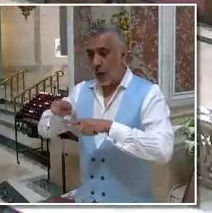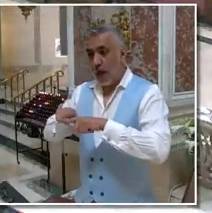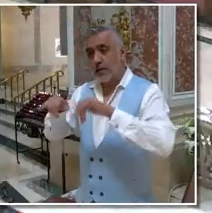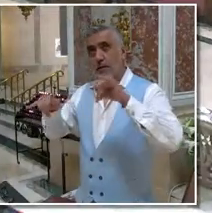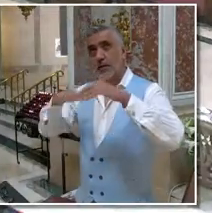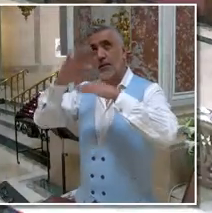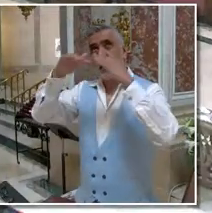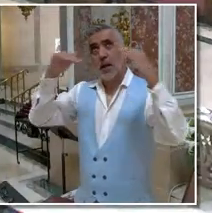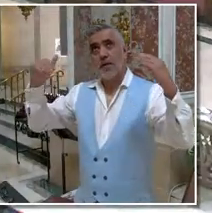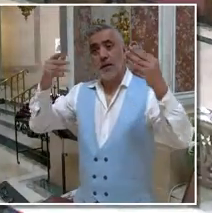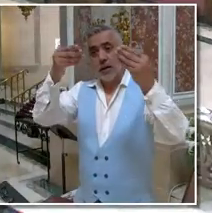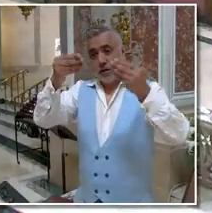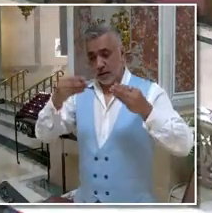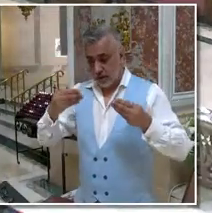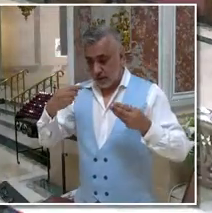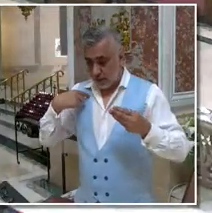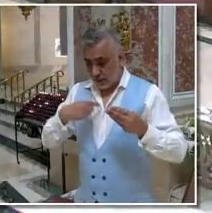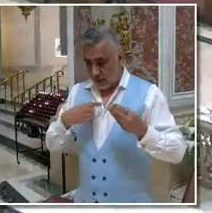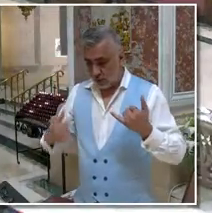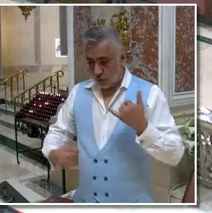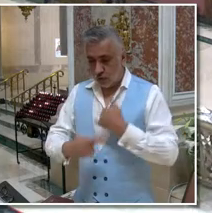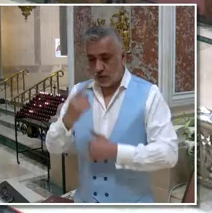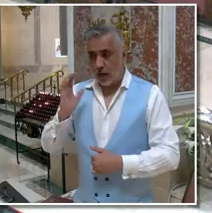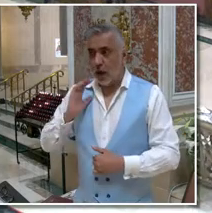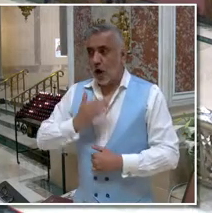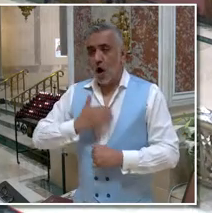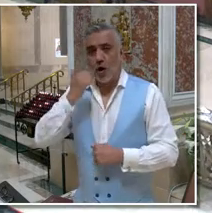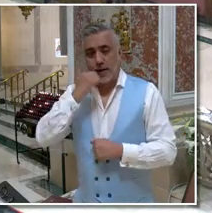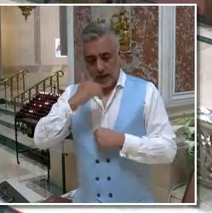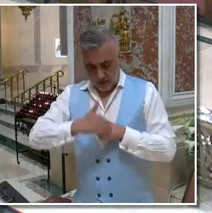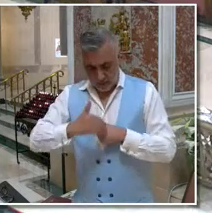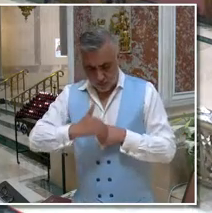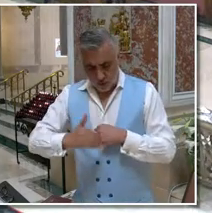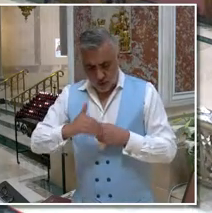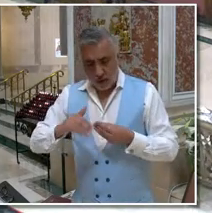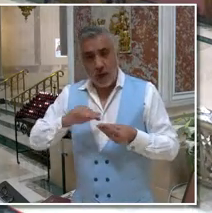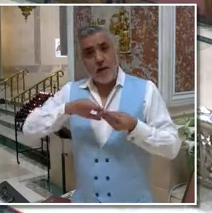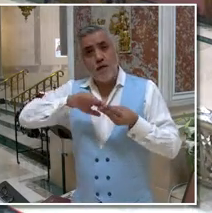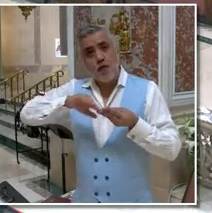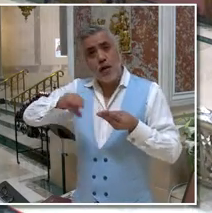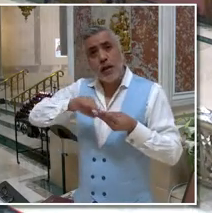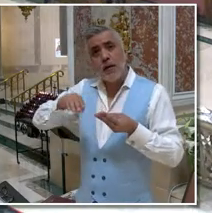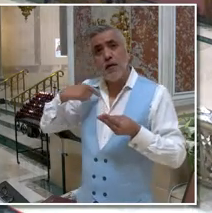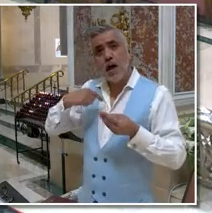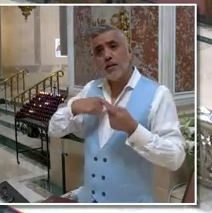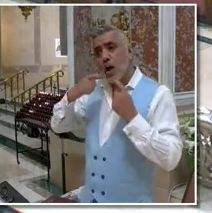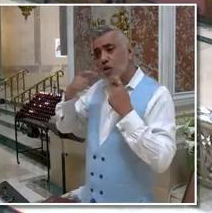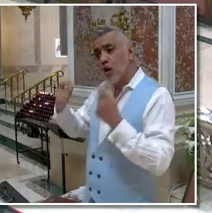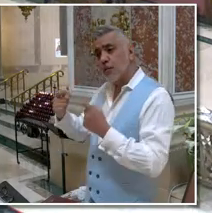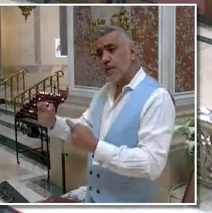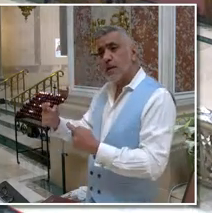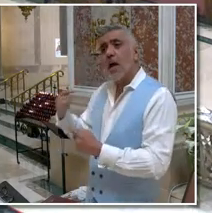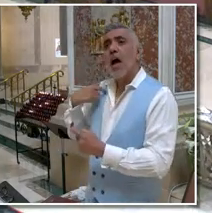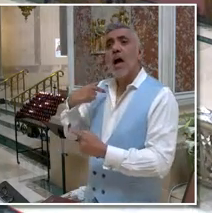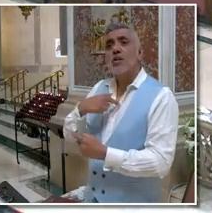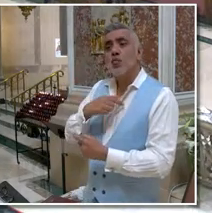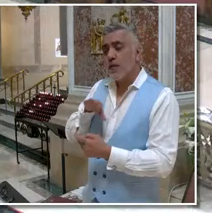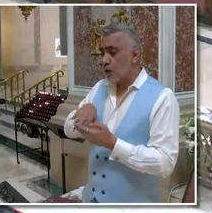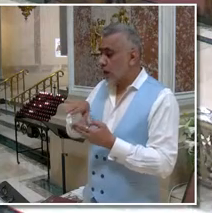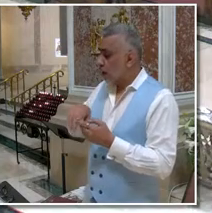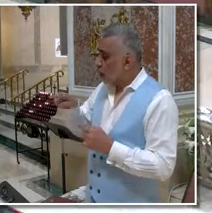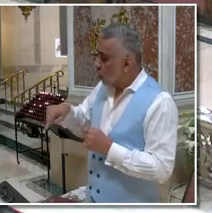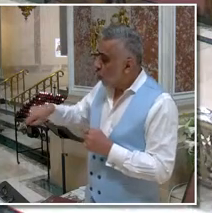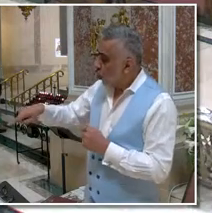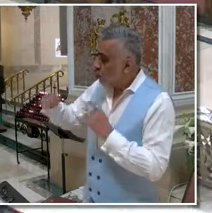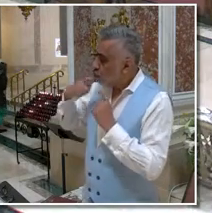earth as it is in heaven. Give us this day our daily bread, and forgive us our trespasses, as we